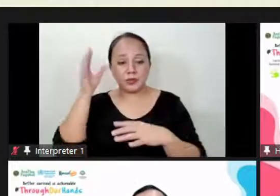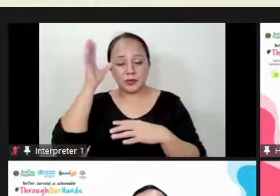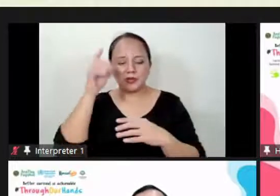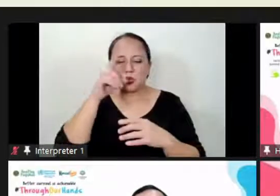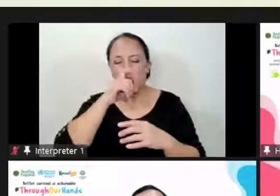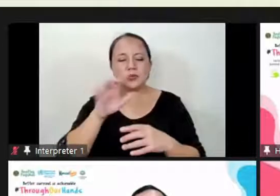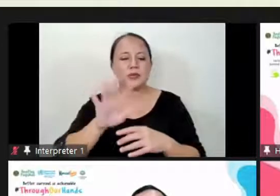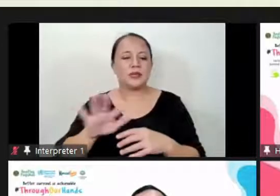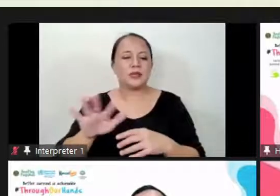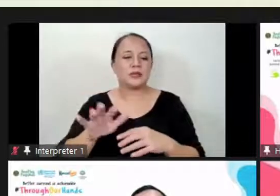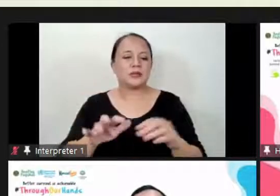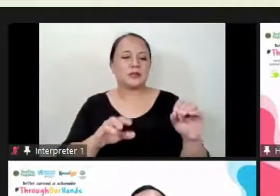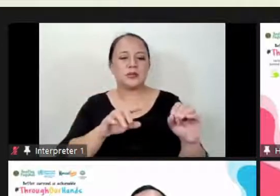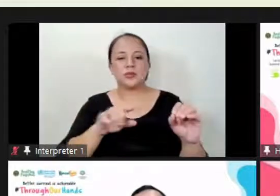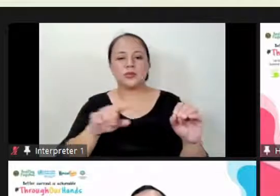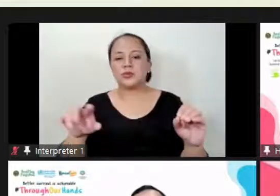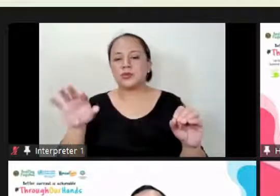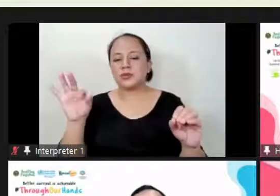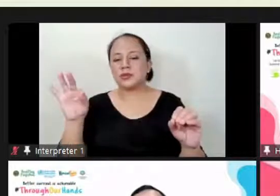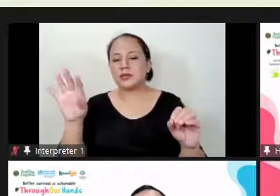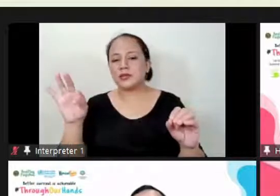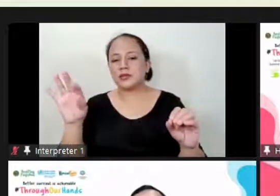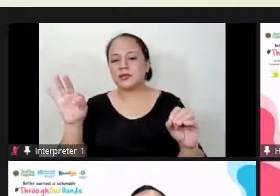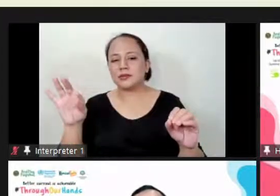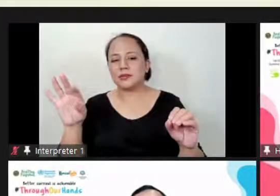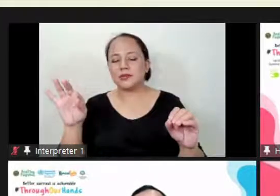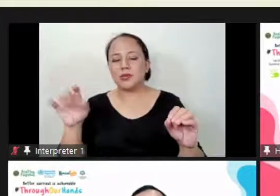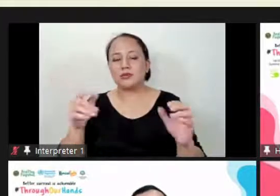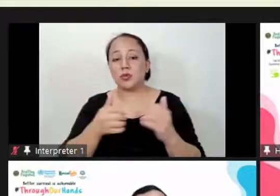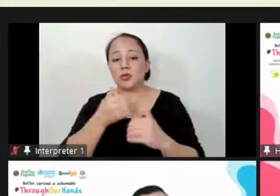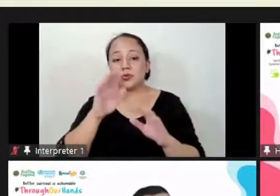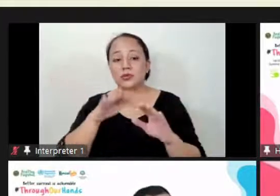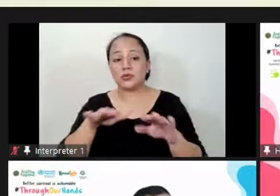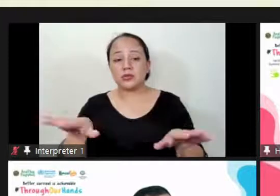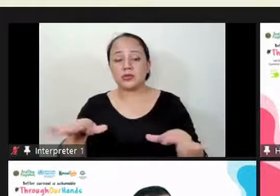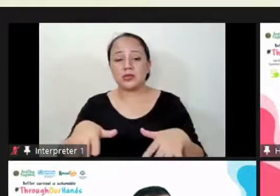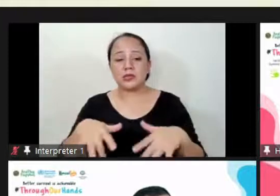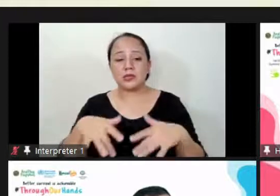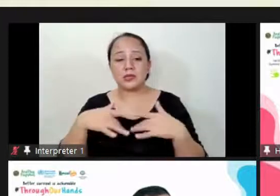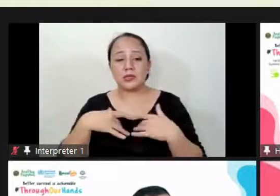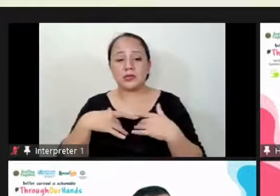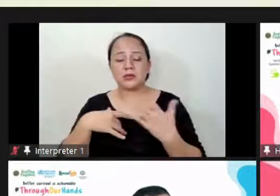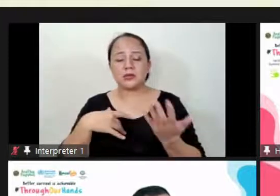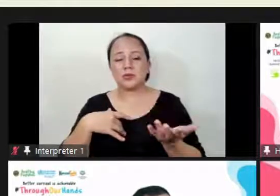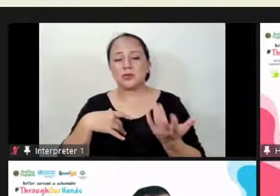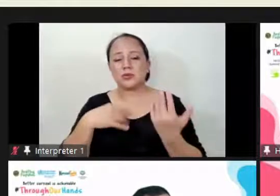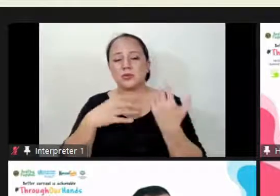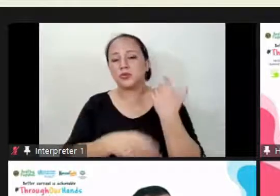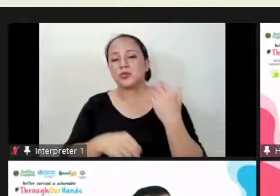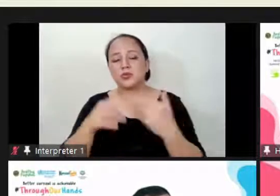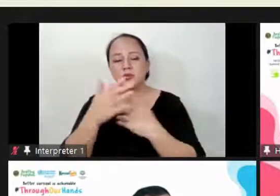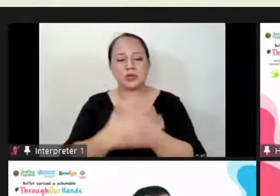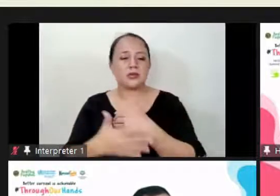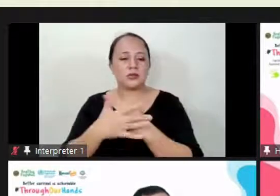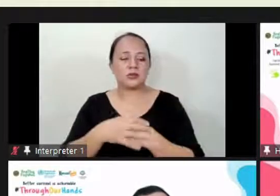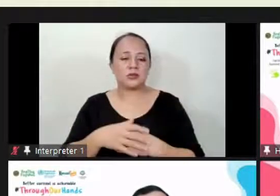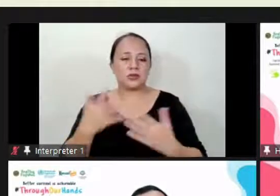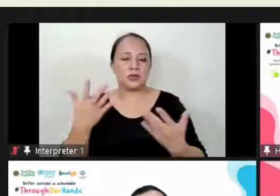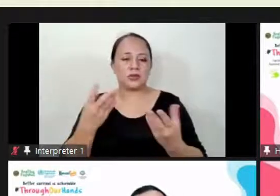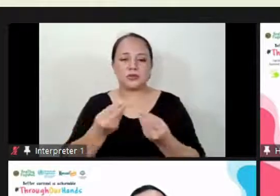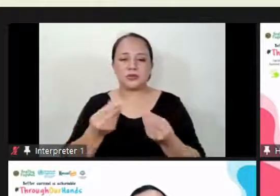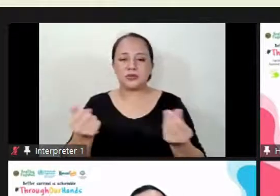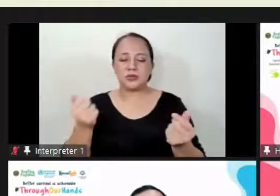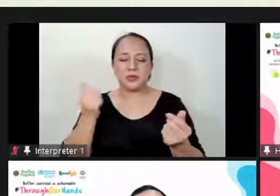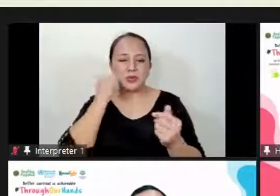between 0 and 19 years. Most of these children live in low middle income countries where treatment is